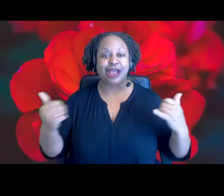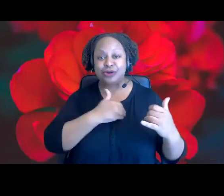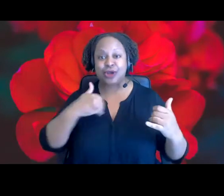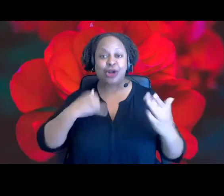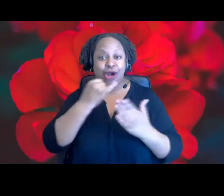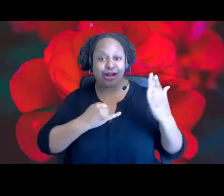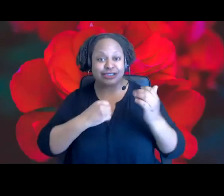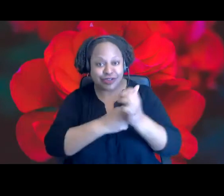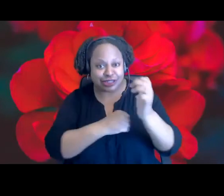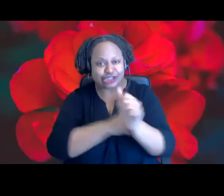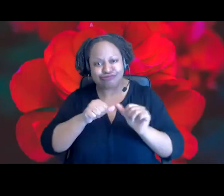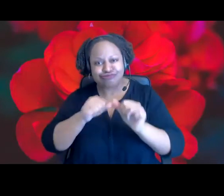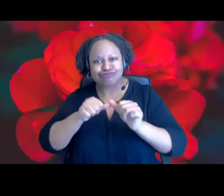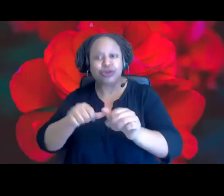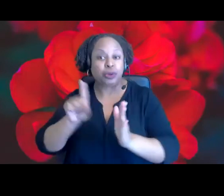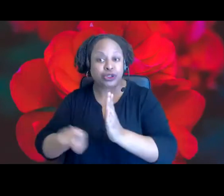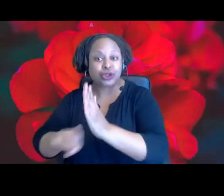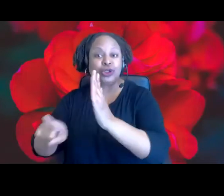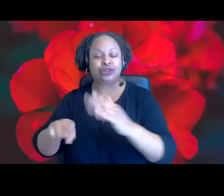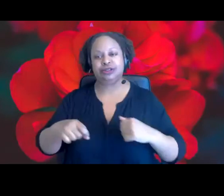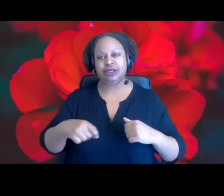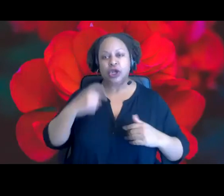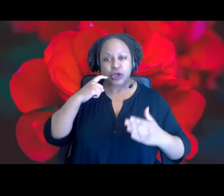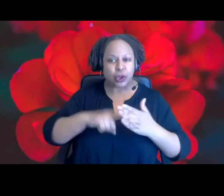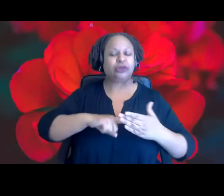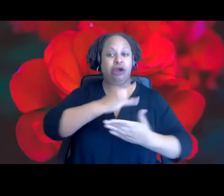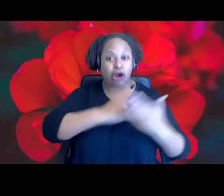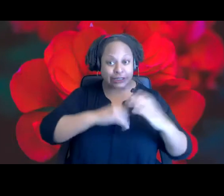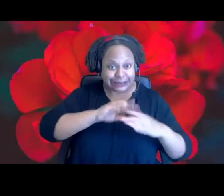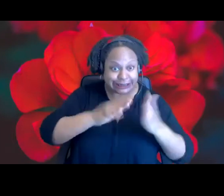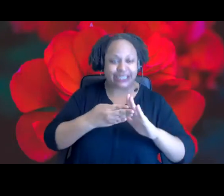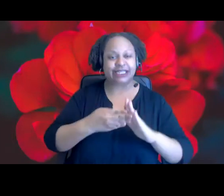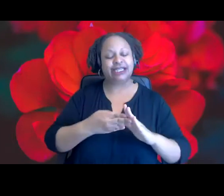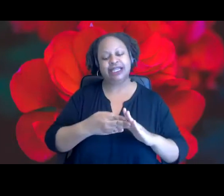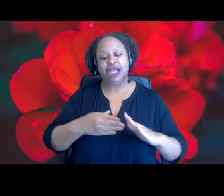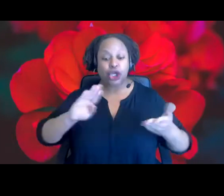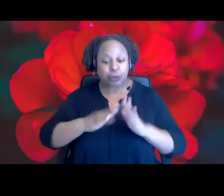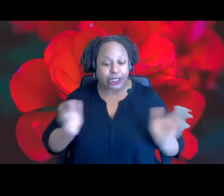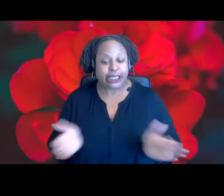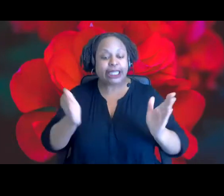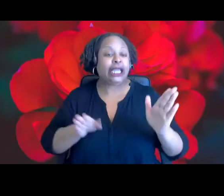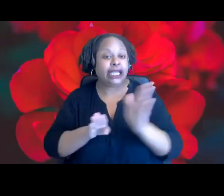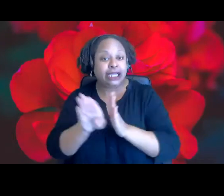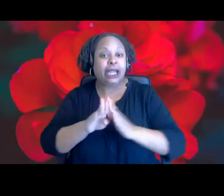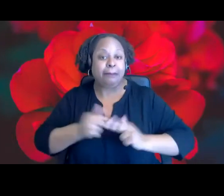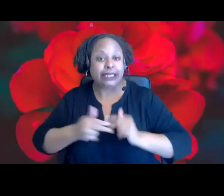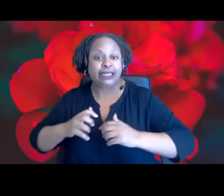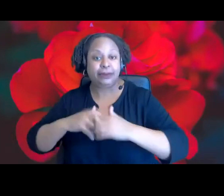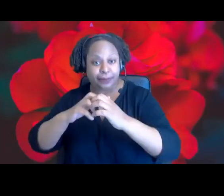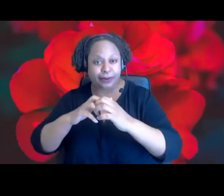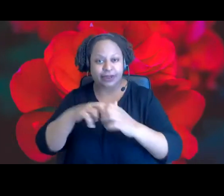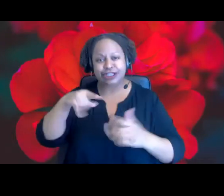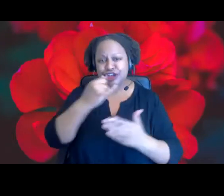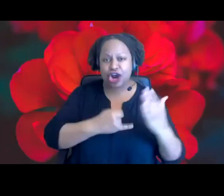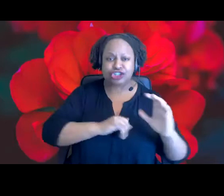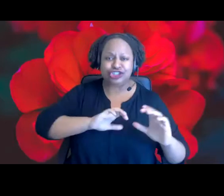of the arts in city and community building, these Arts Chats will bring together a diverse array of speakers